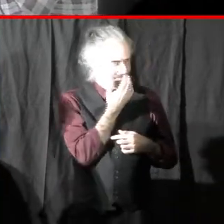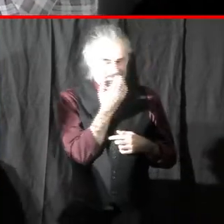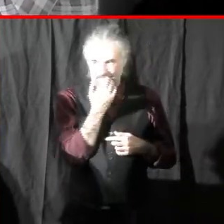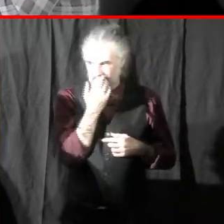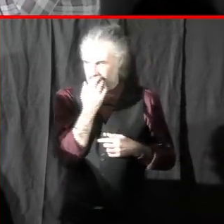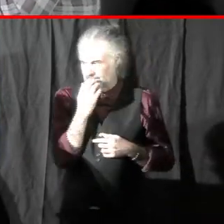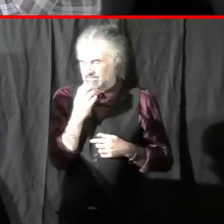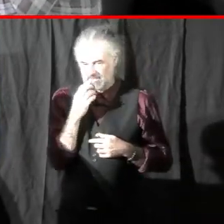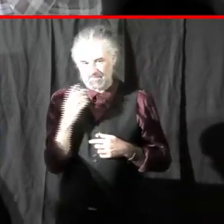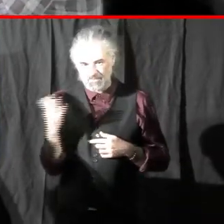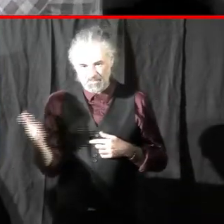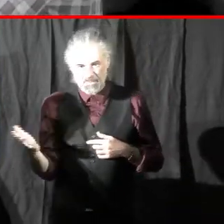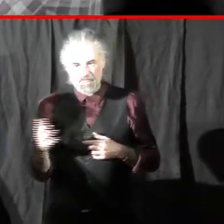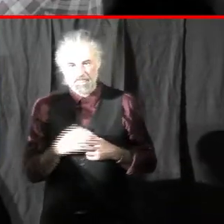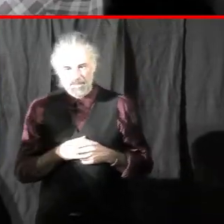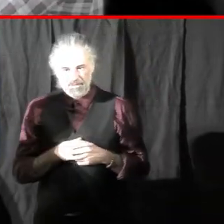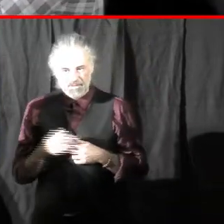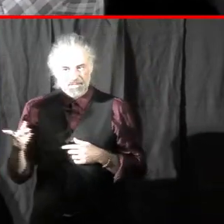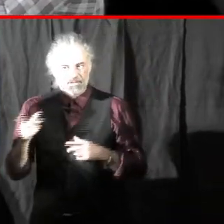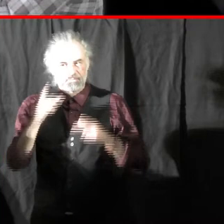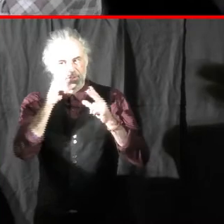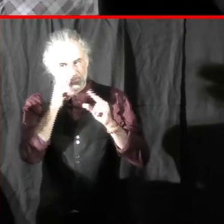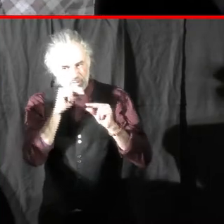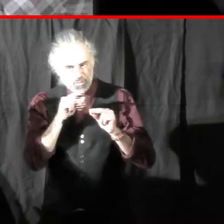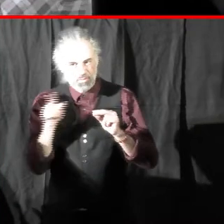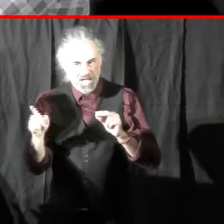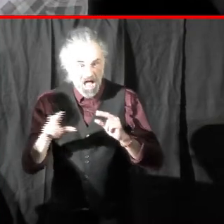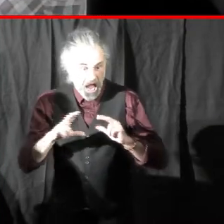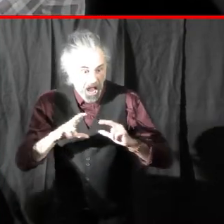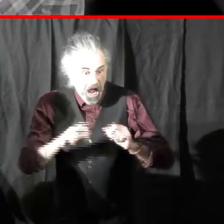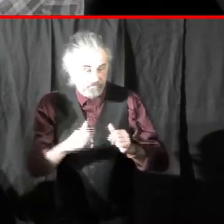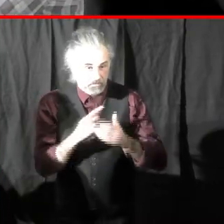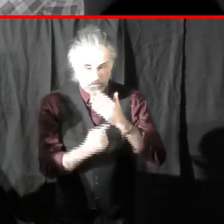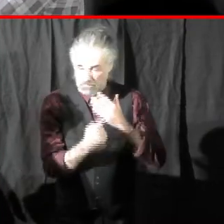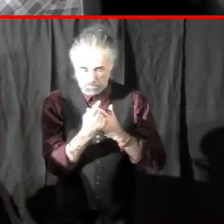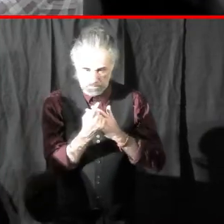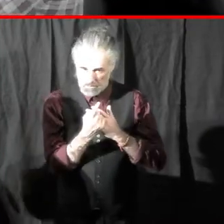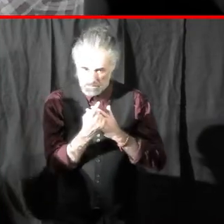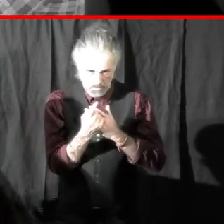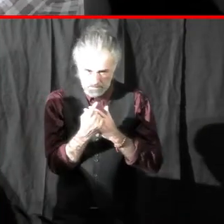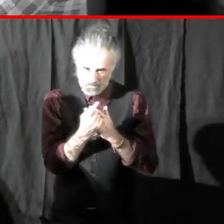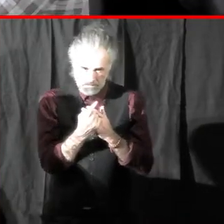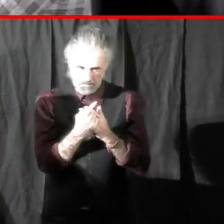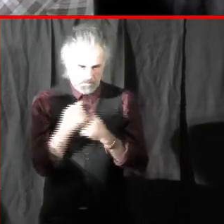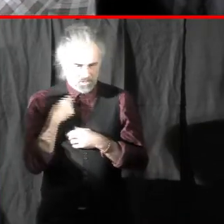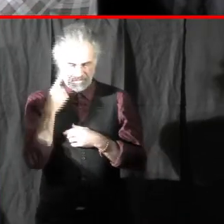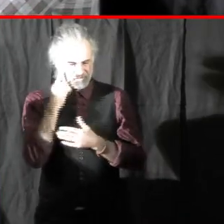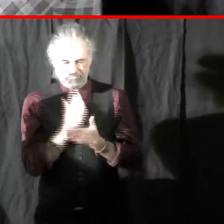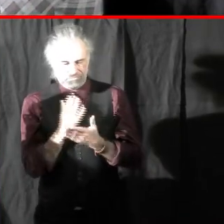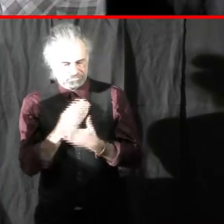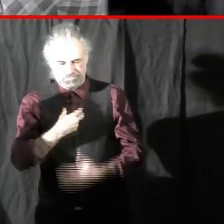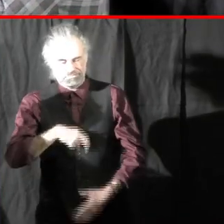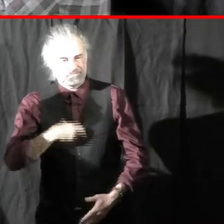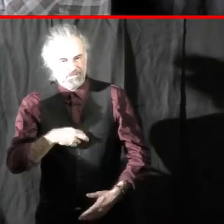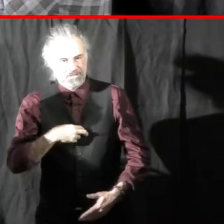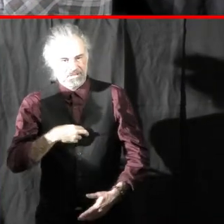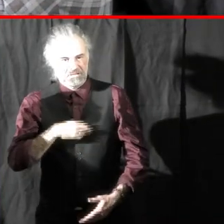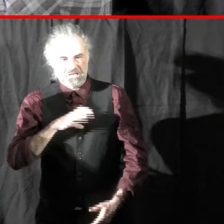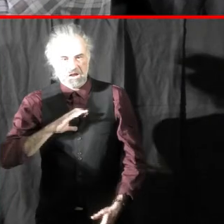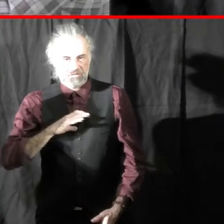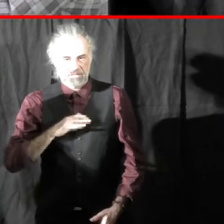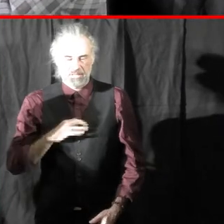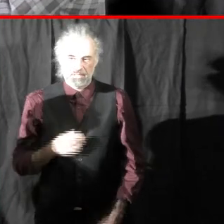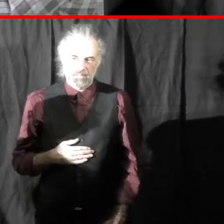So, to be able to do that right after that happens seems out of character, and it would